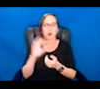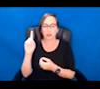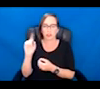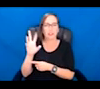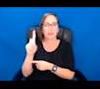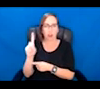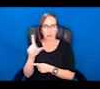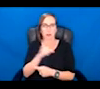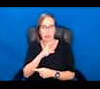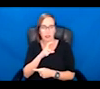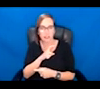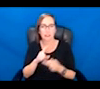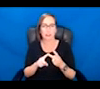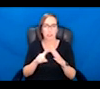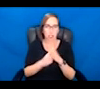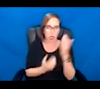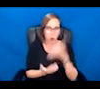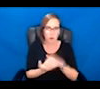starting over and re-envisioning,